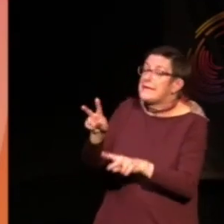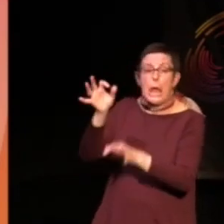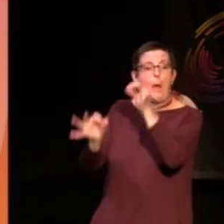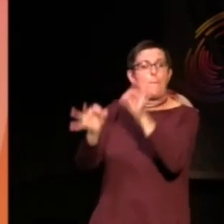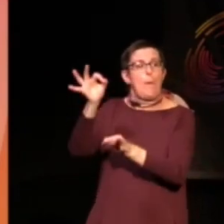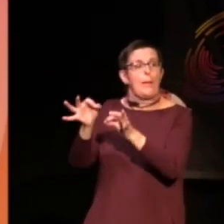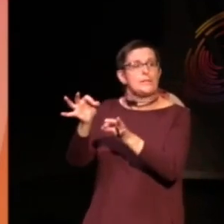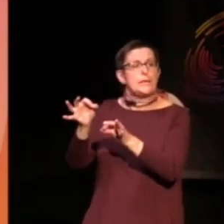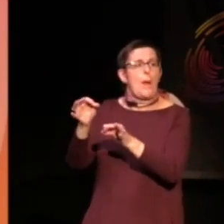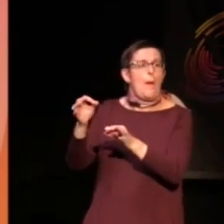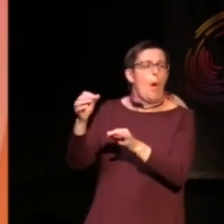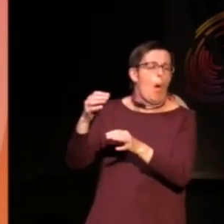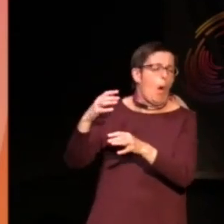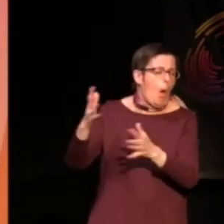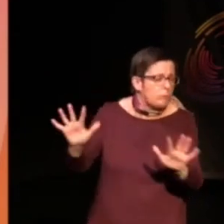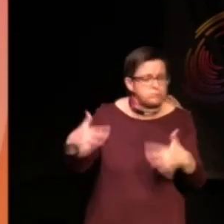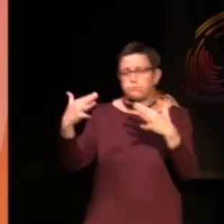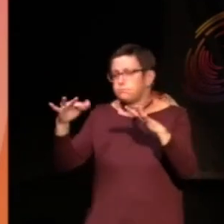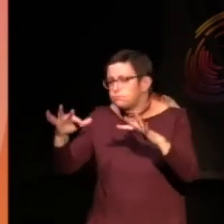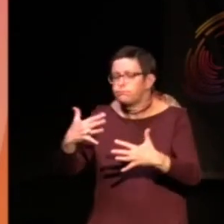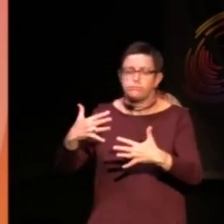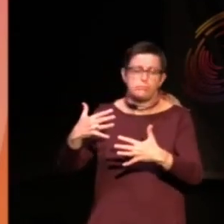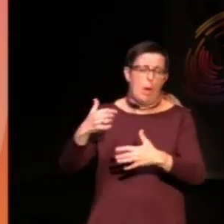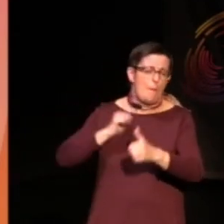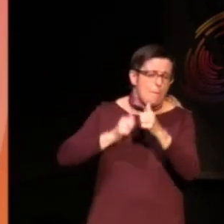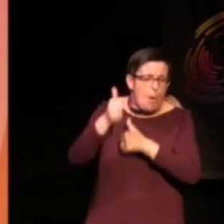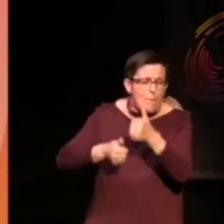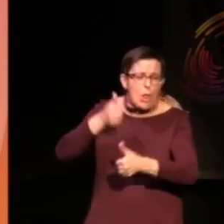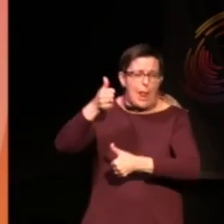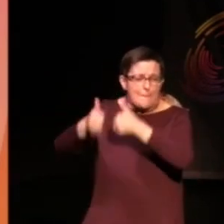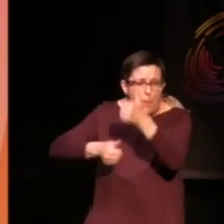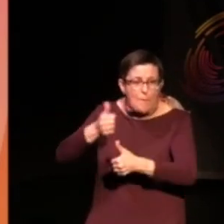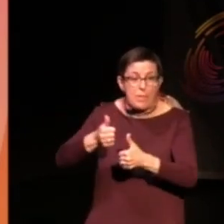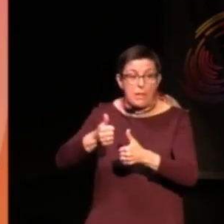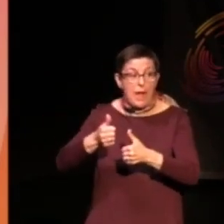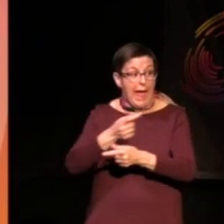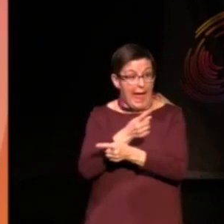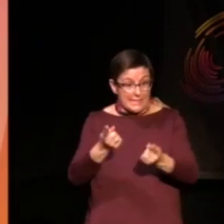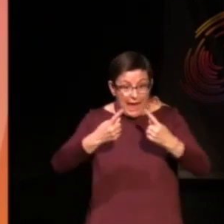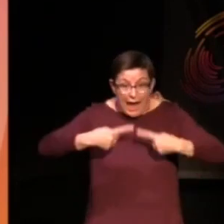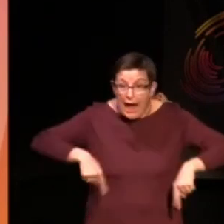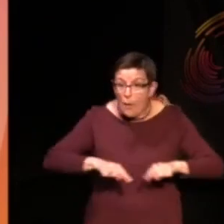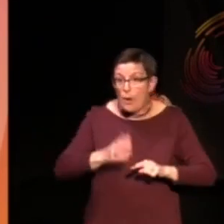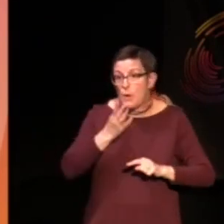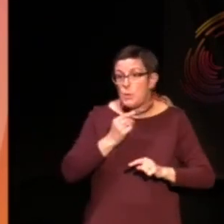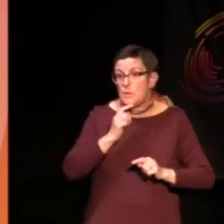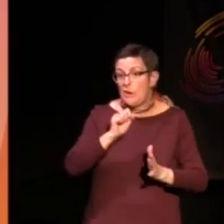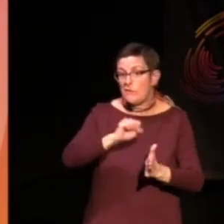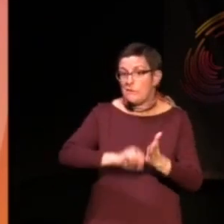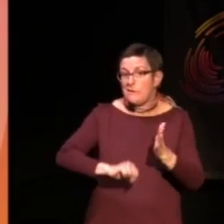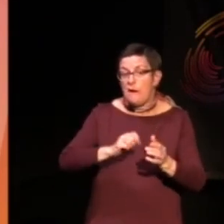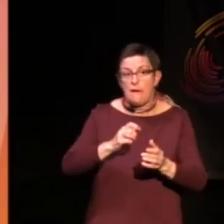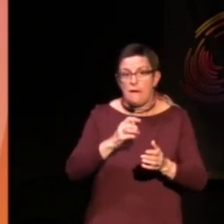and bewildering pace of consumption, including consumption of misinformation, all of which